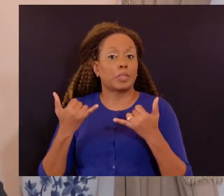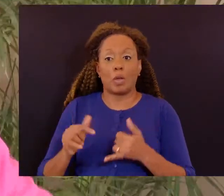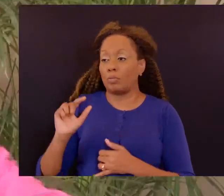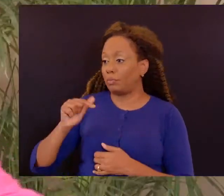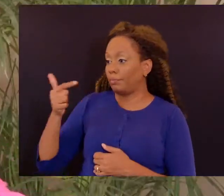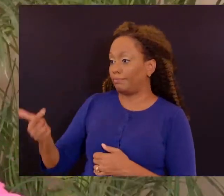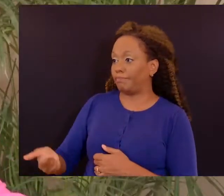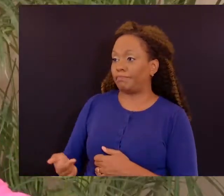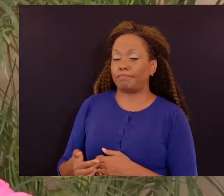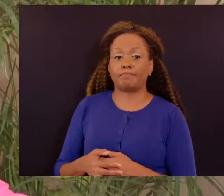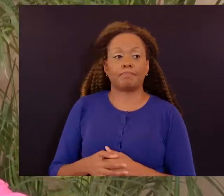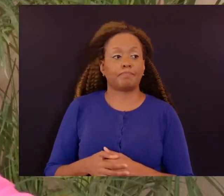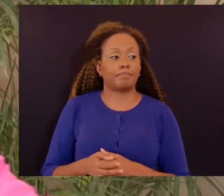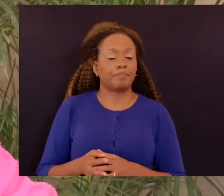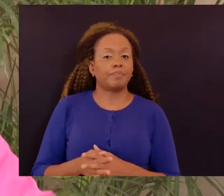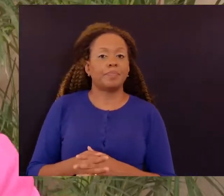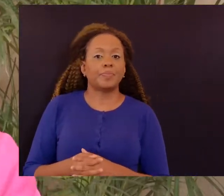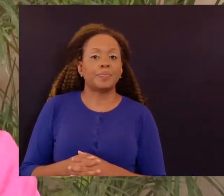recommendations.